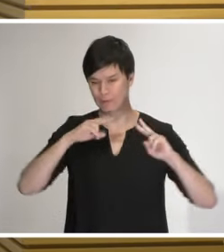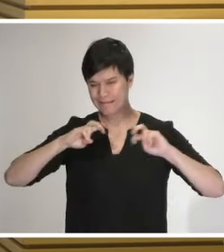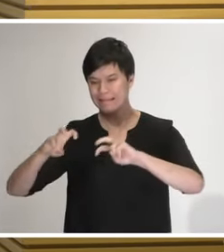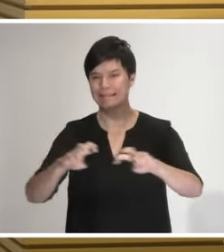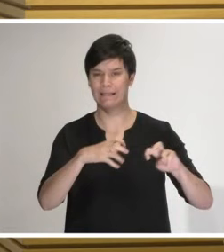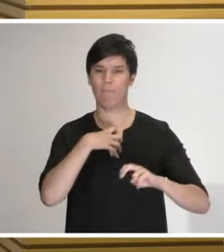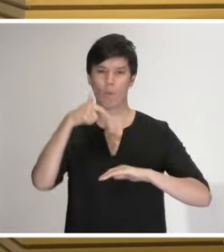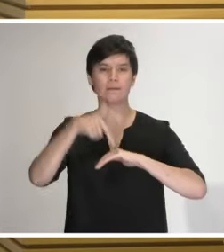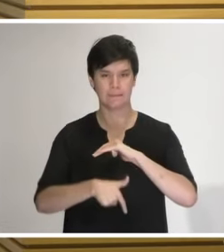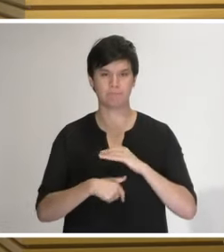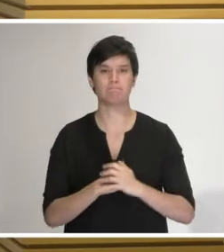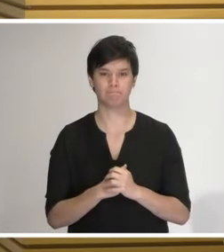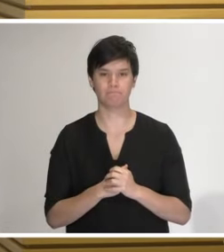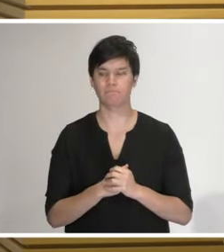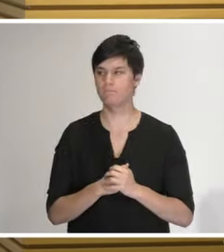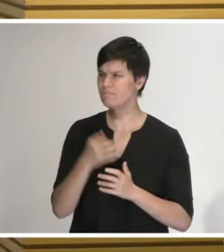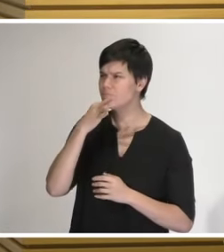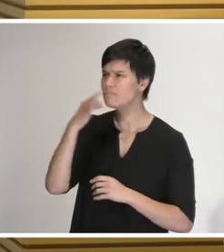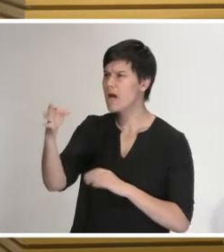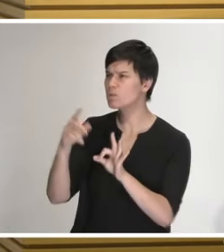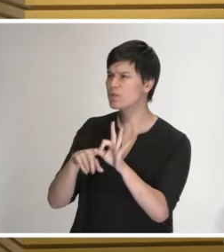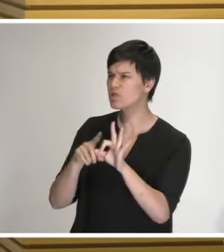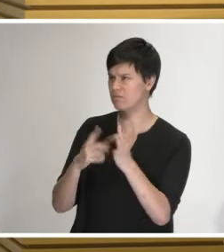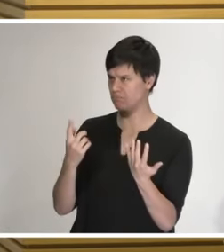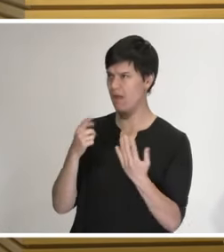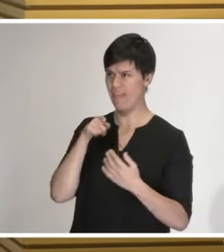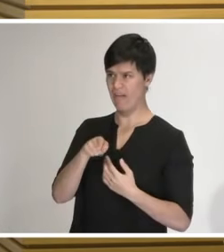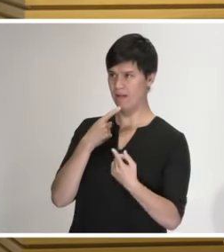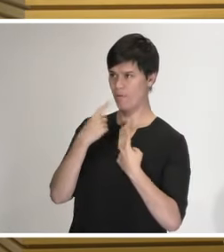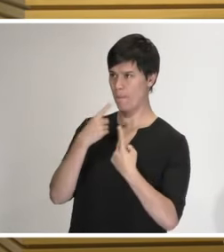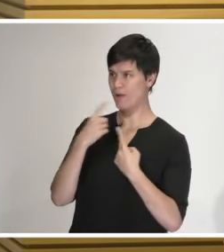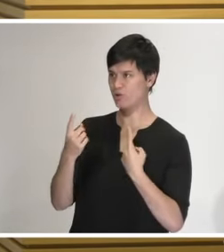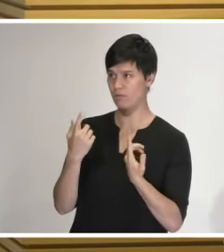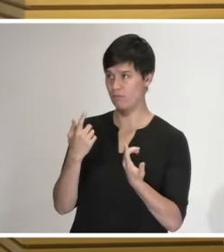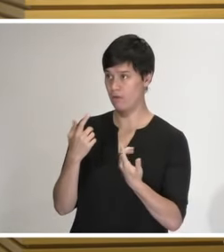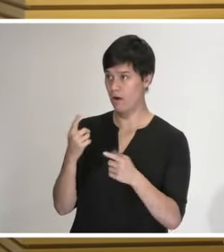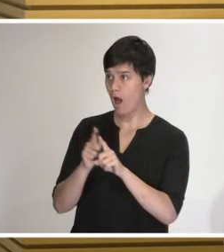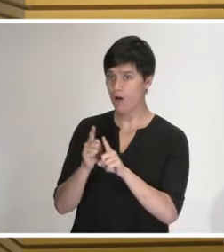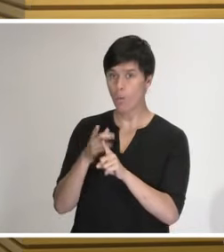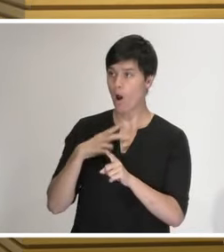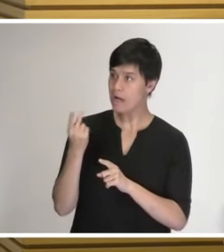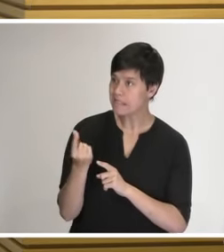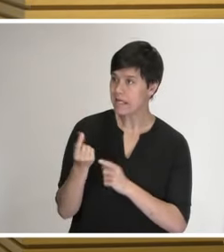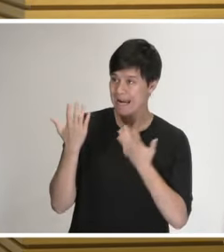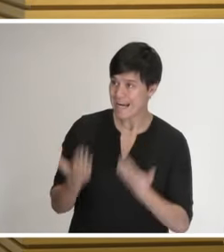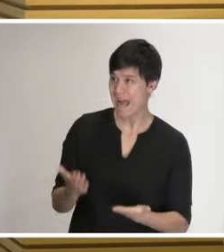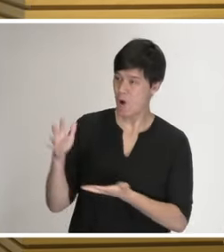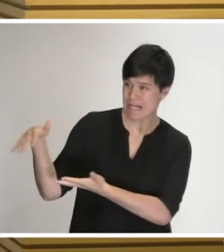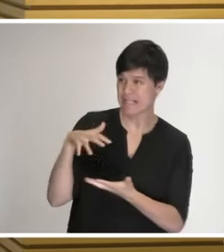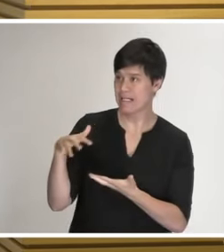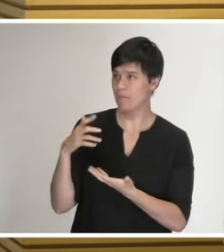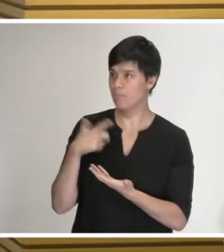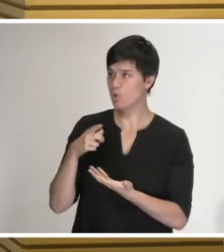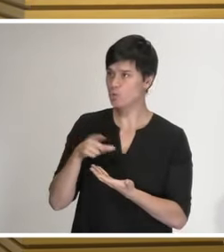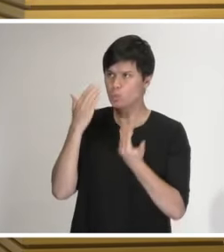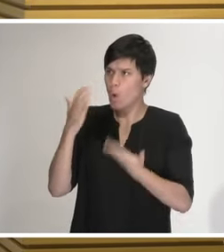infection. What sort of urgency are we placing on getting that data back, though, given it could give us a good picture of potential community outbreak? Our